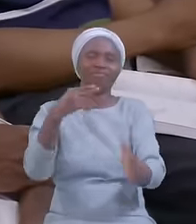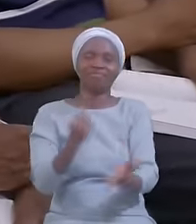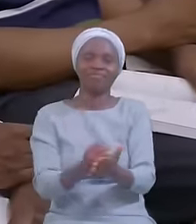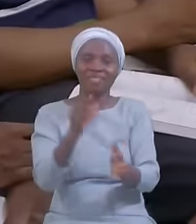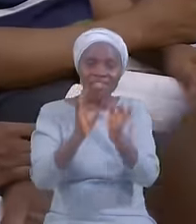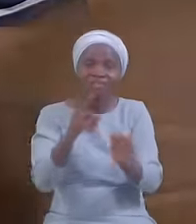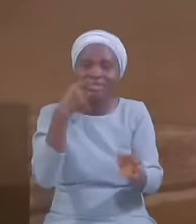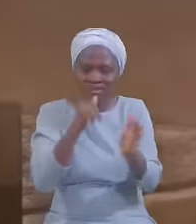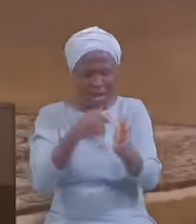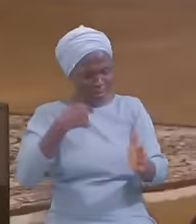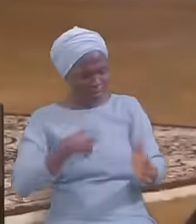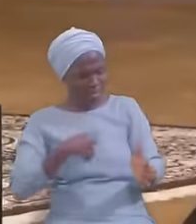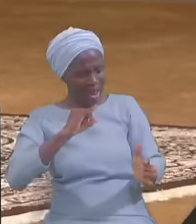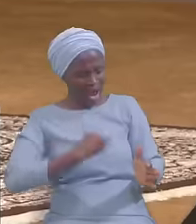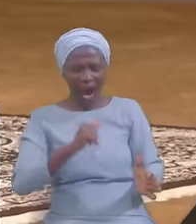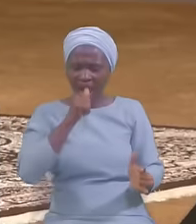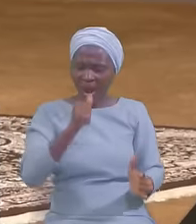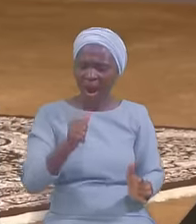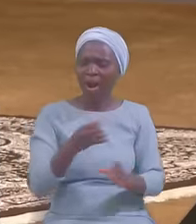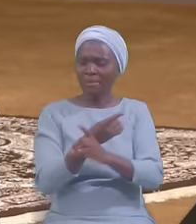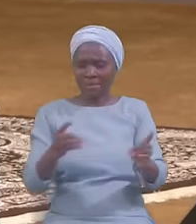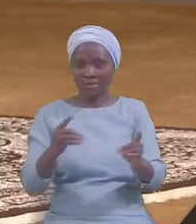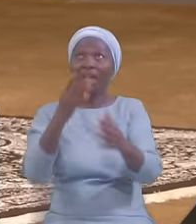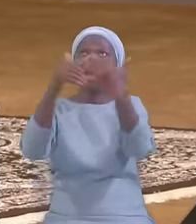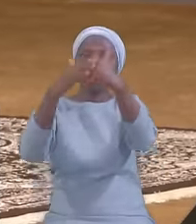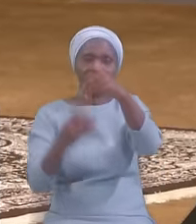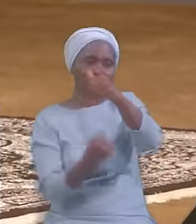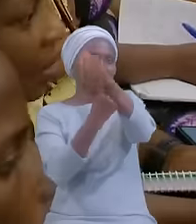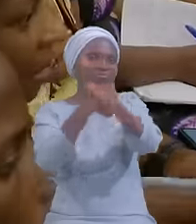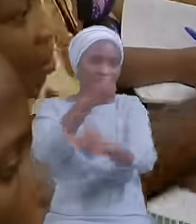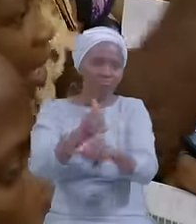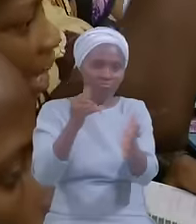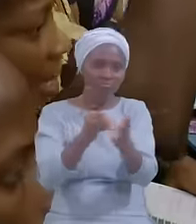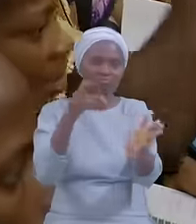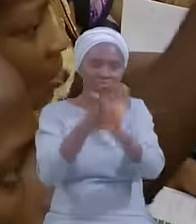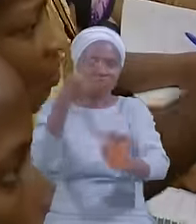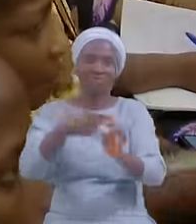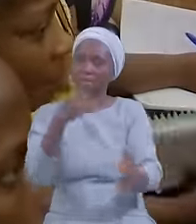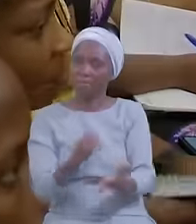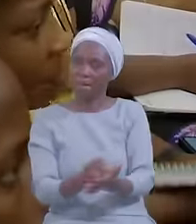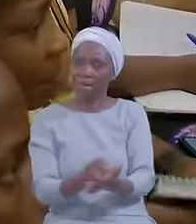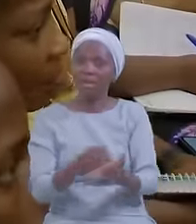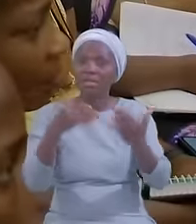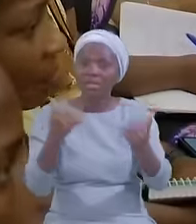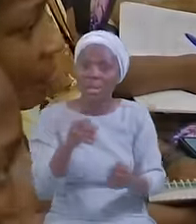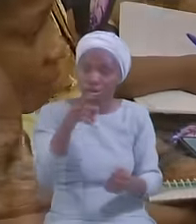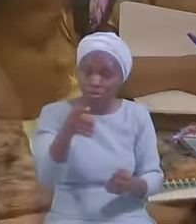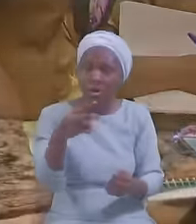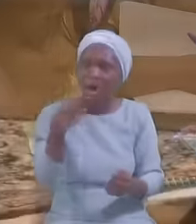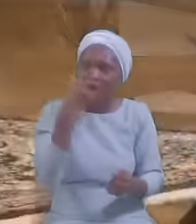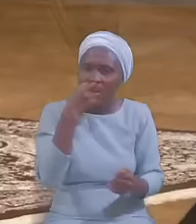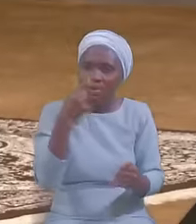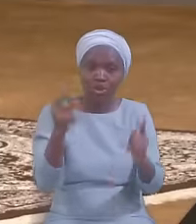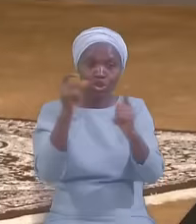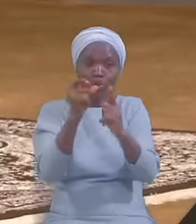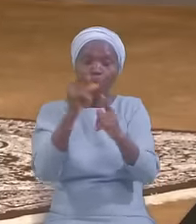I am delivered. Heaven will confirm it. Now, you speak the word in your